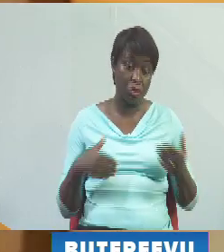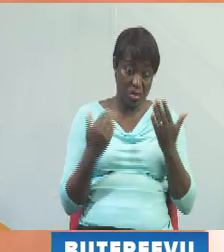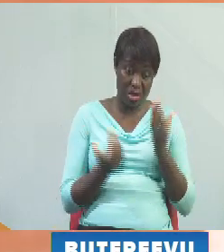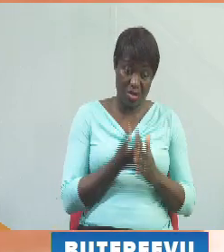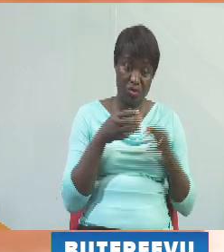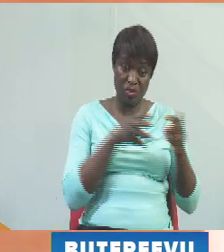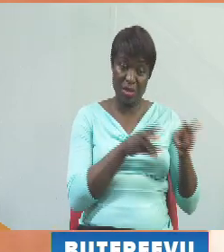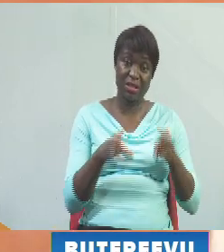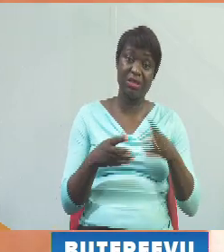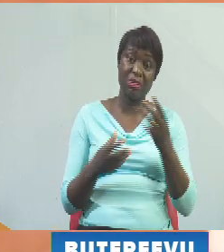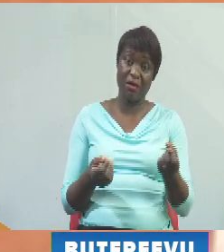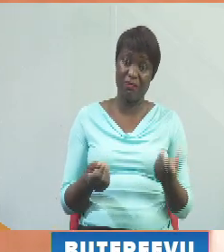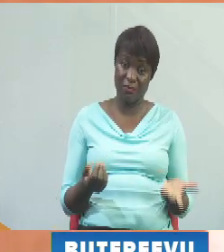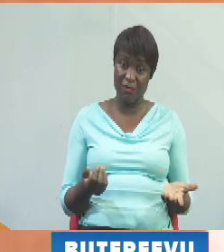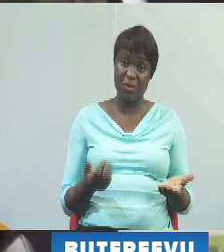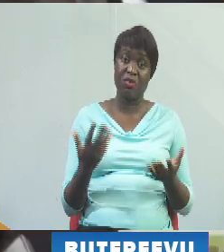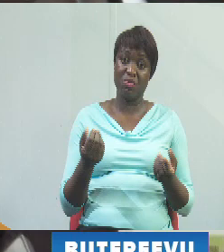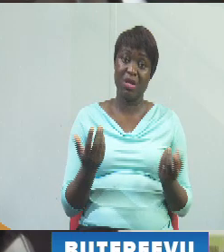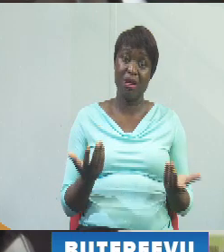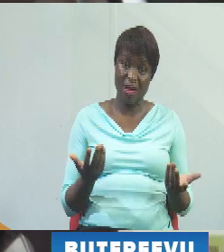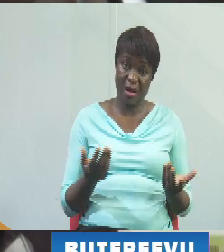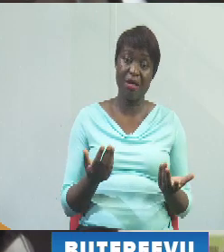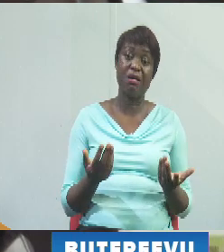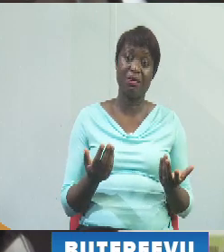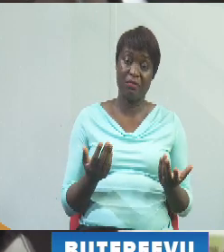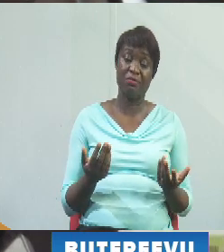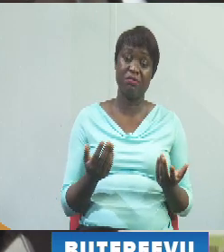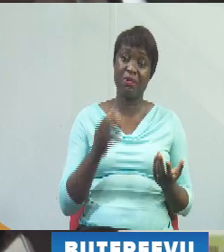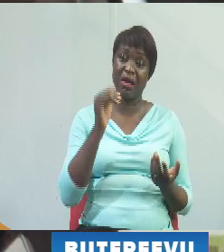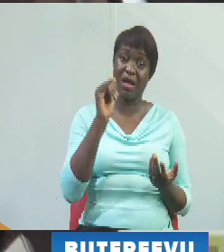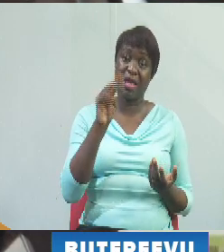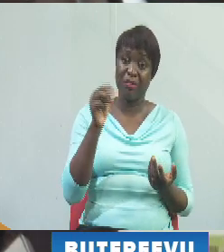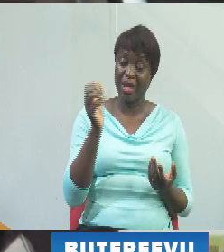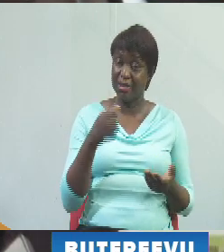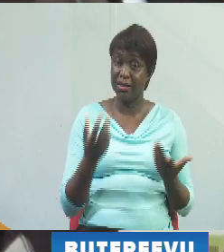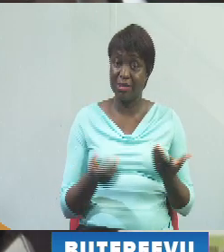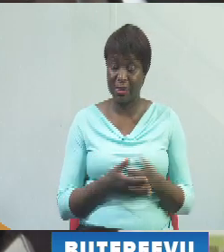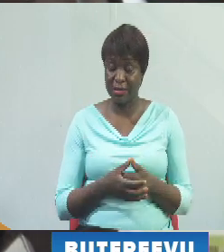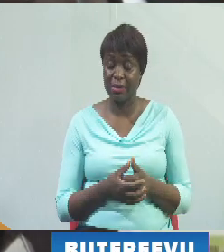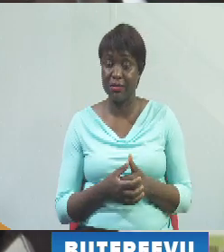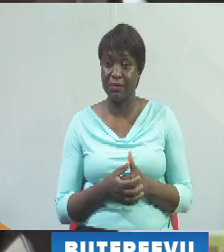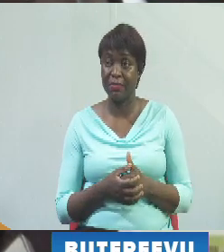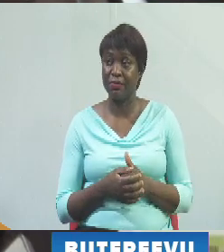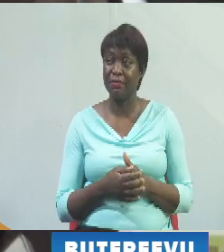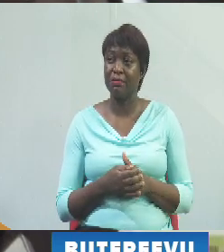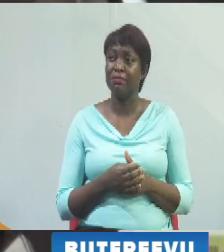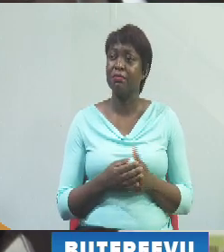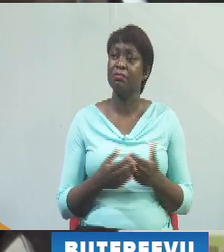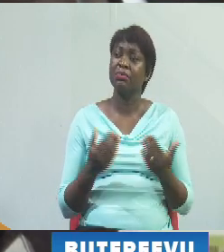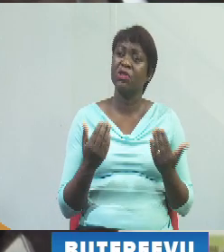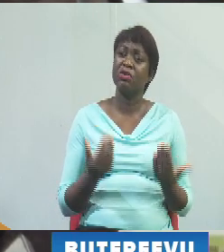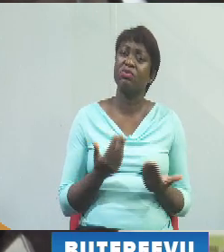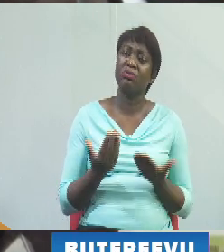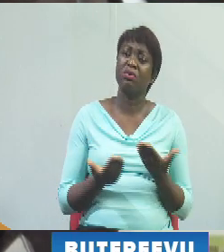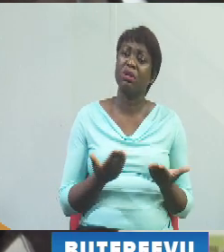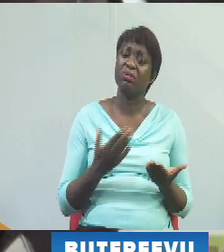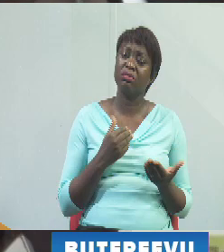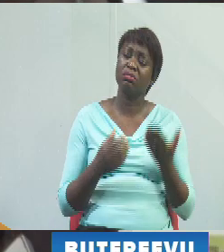egobererwa ya integrated management system. Under which law do I